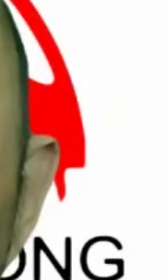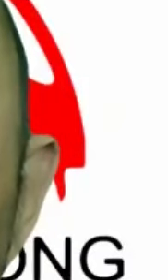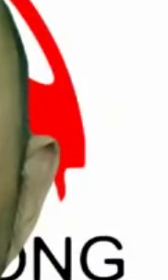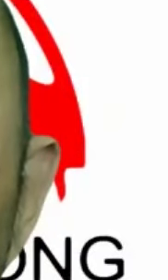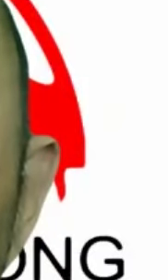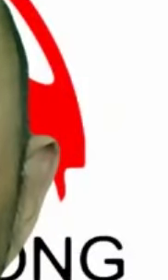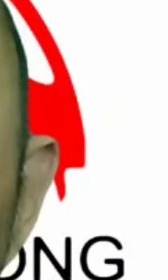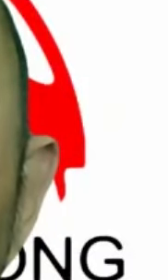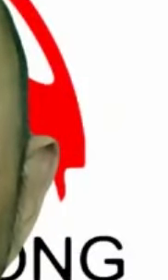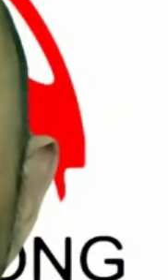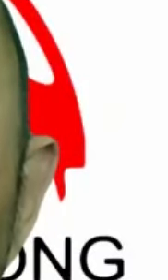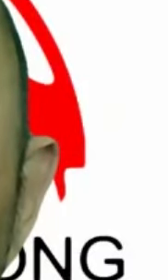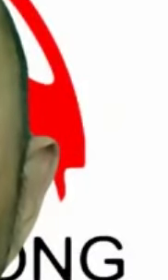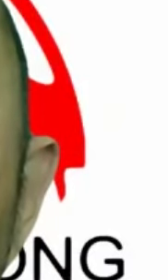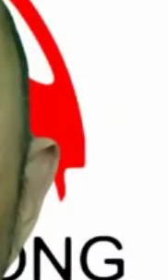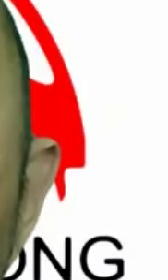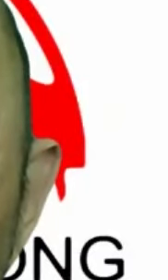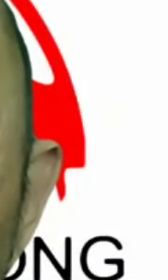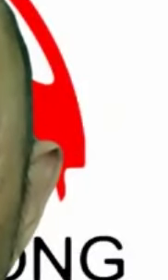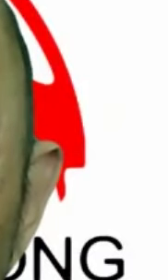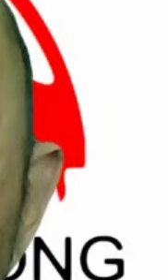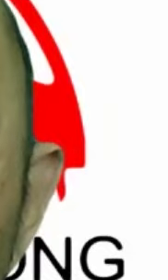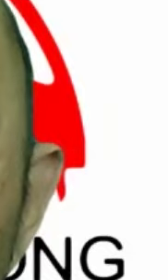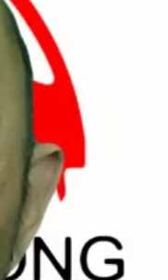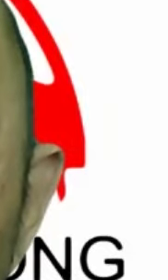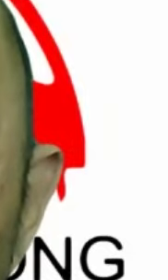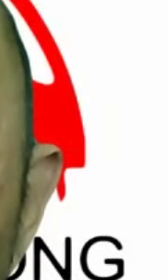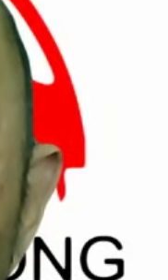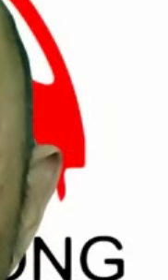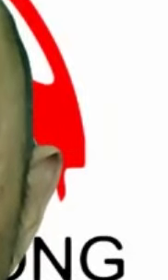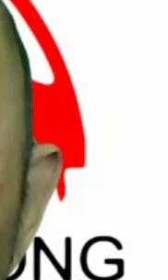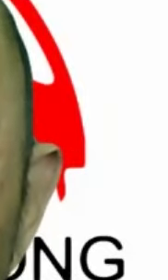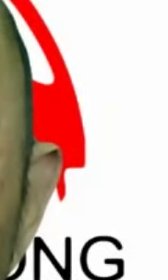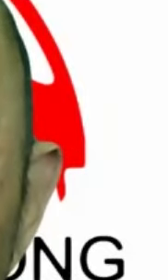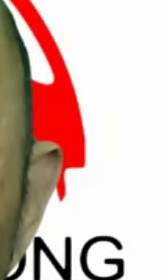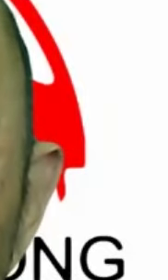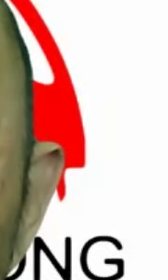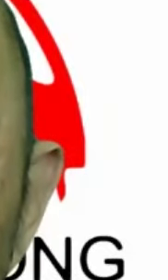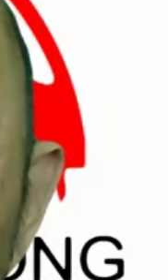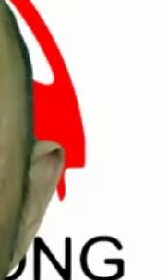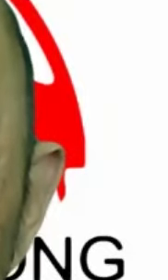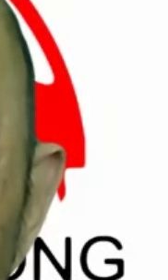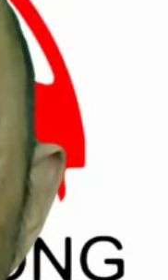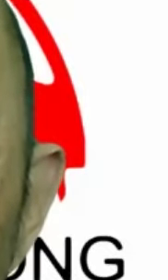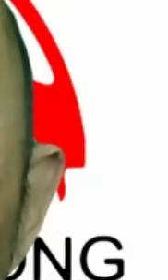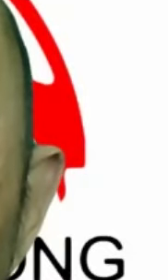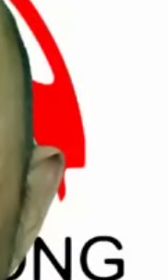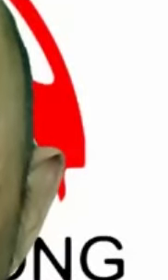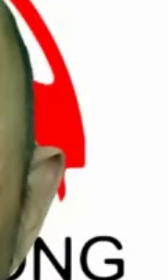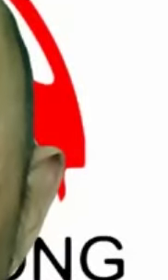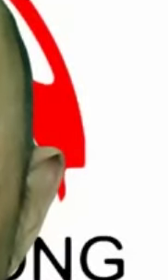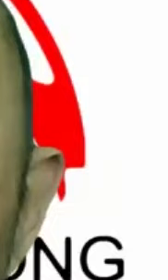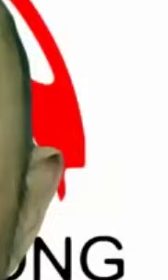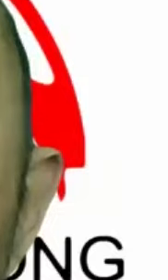But nowadays, I'm afraid that probably we are saying that with no